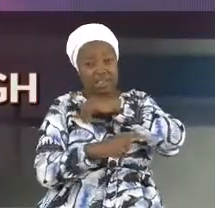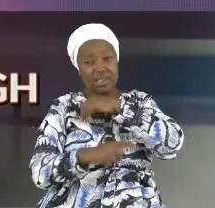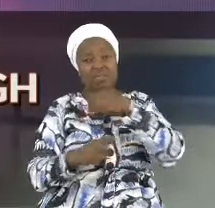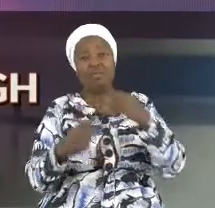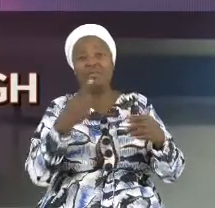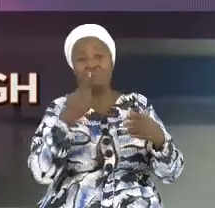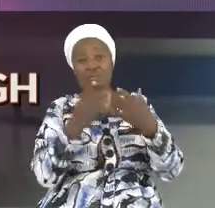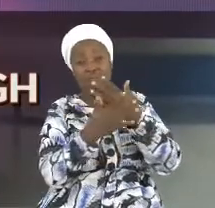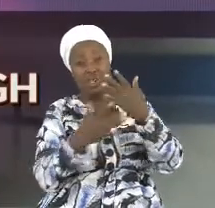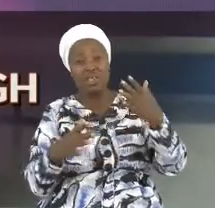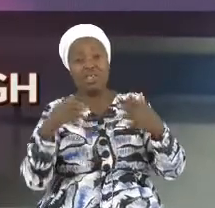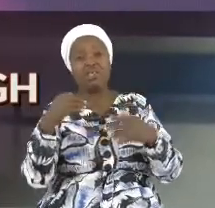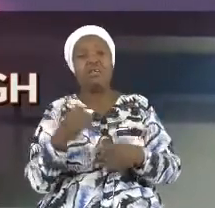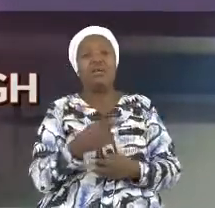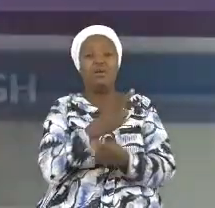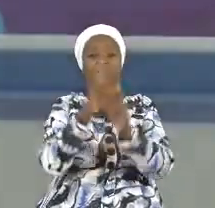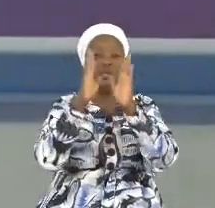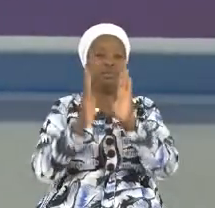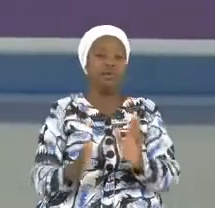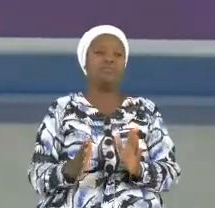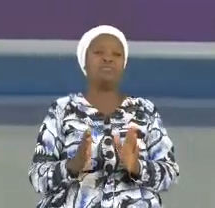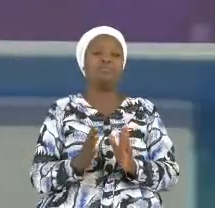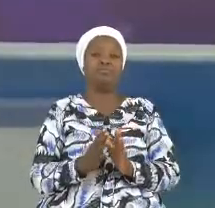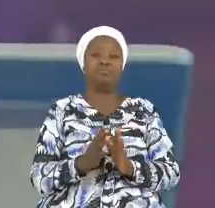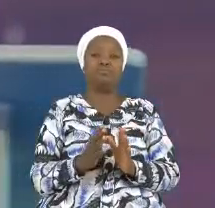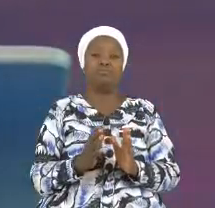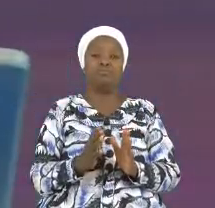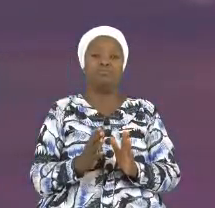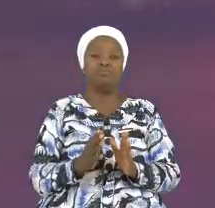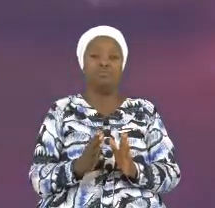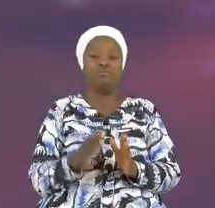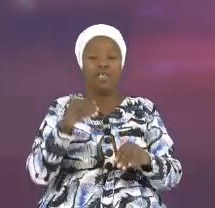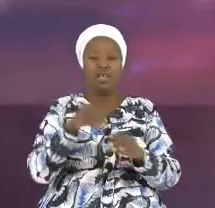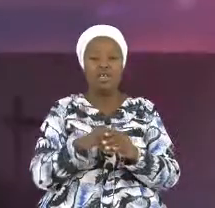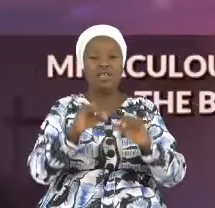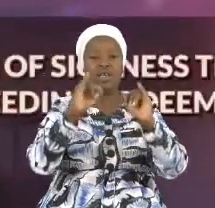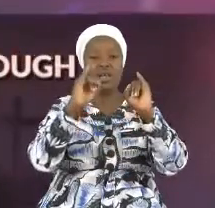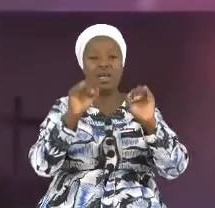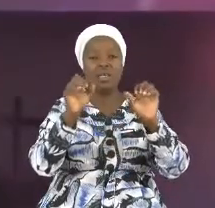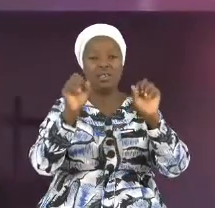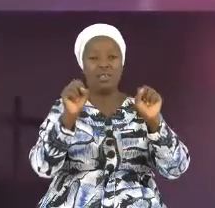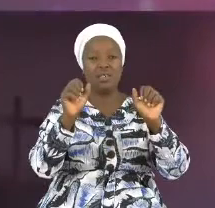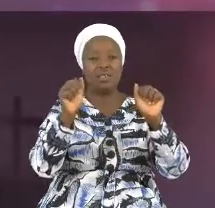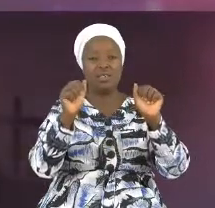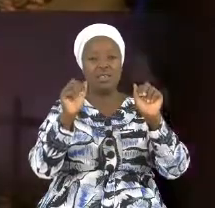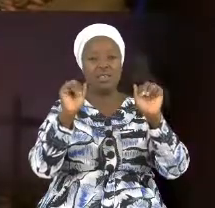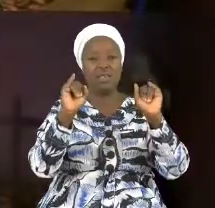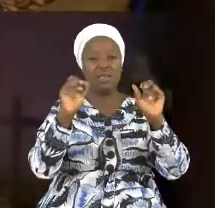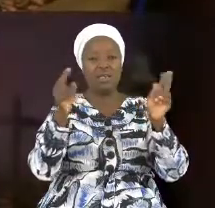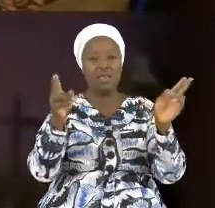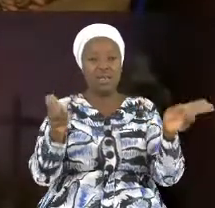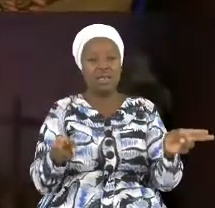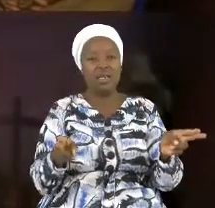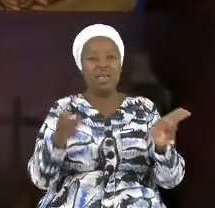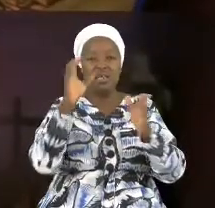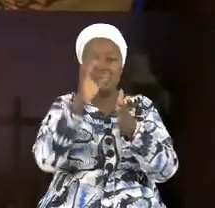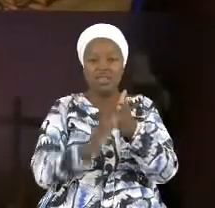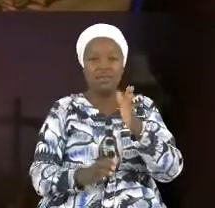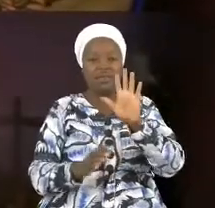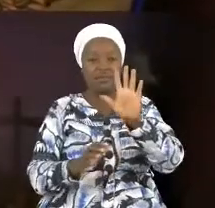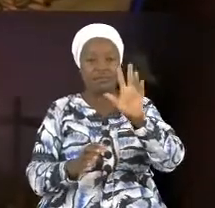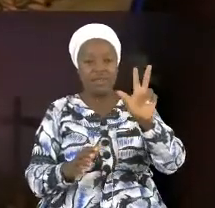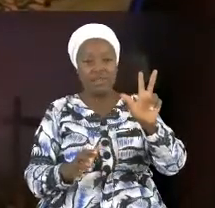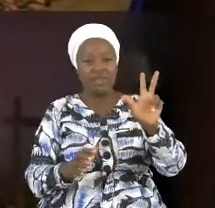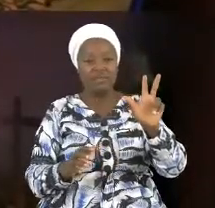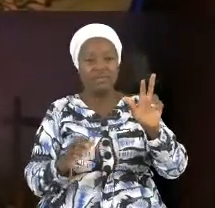Redeemer. Isaiah chapter 53. And we're reading from verse 4. Isaiah